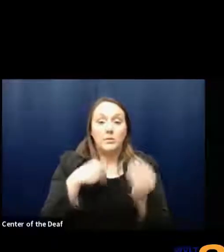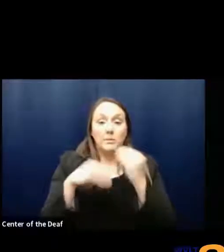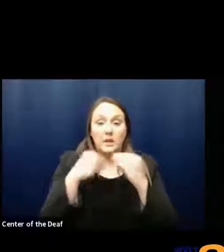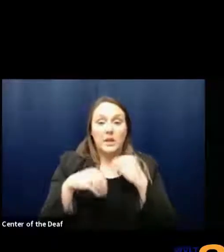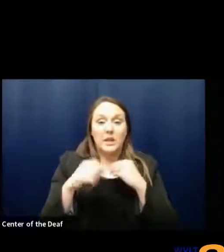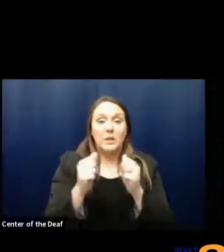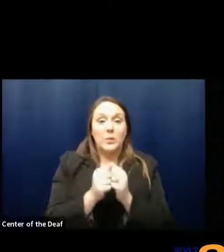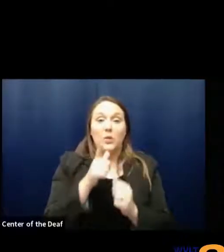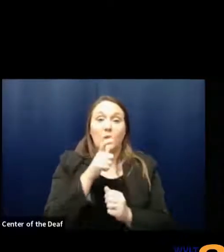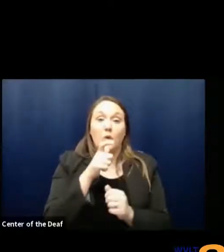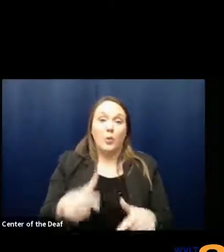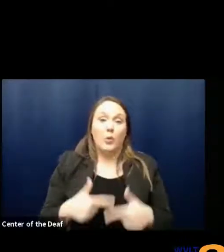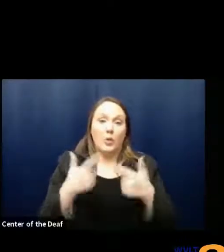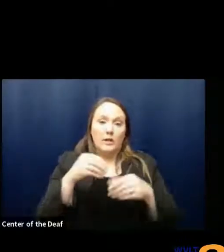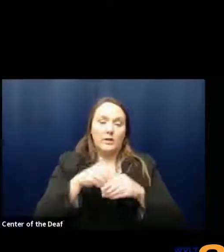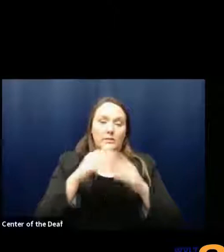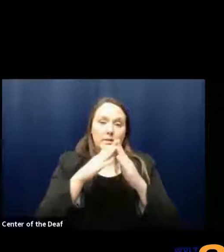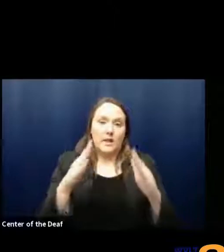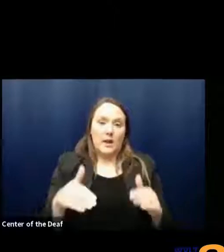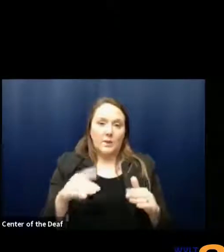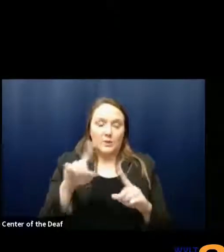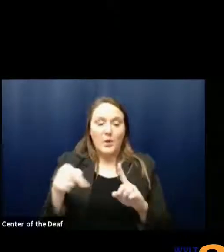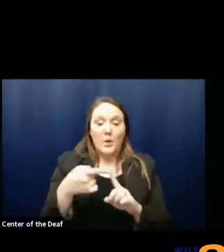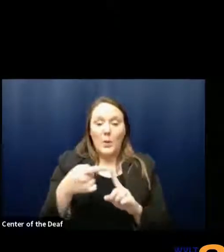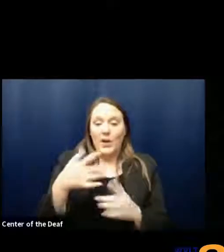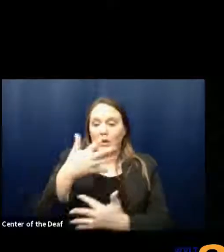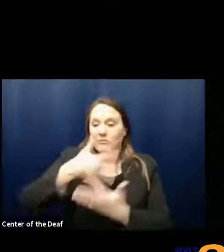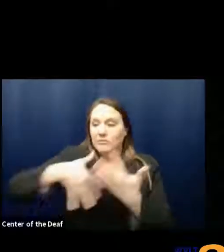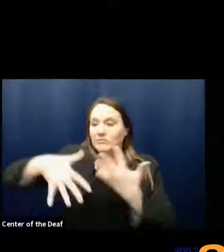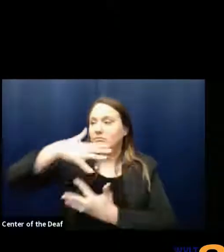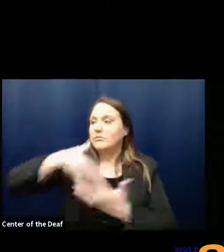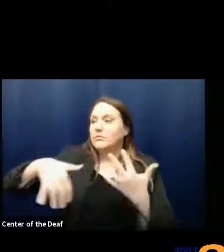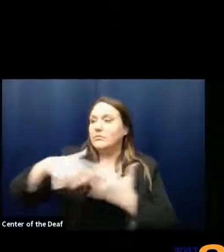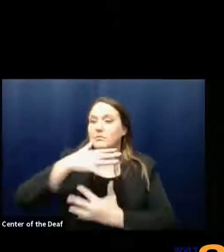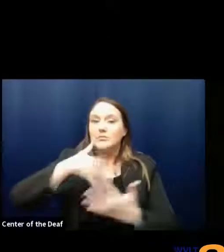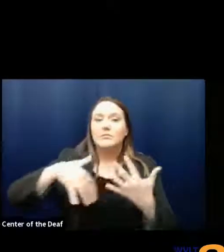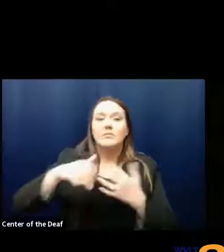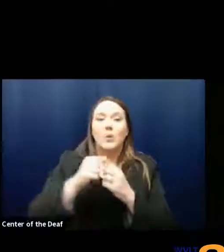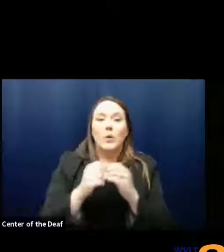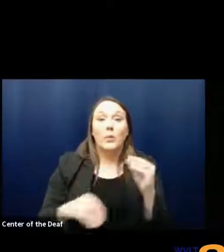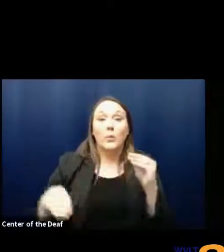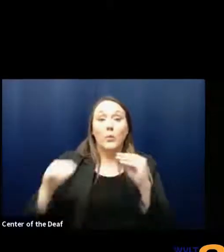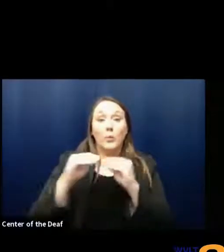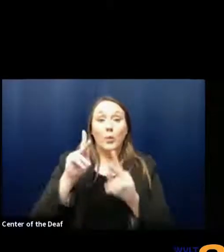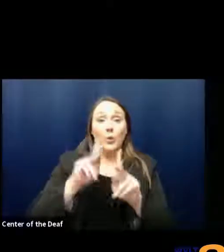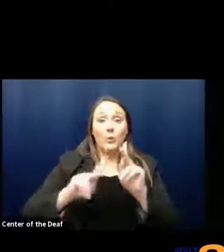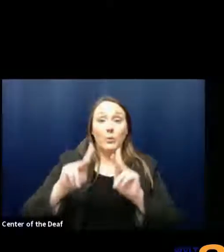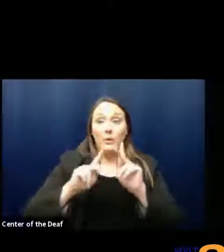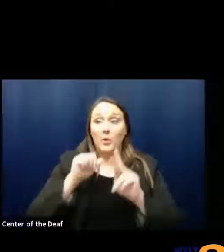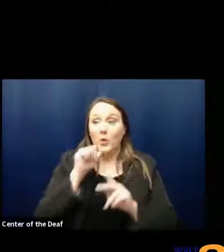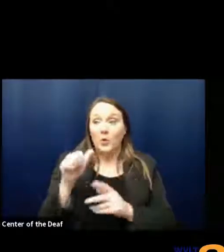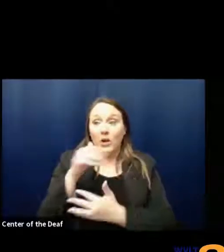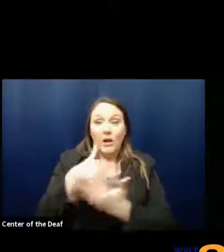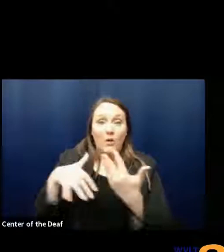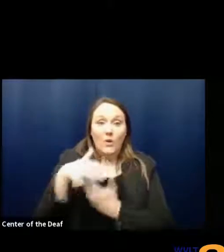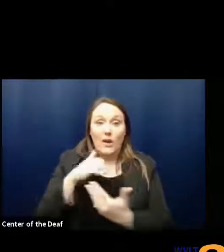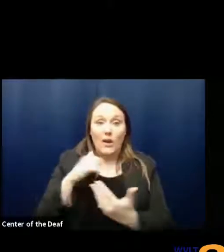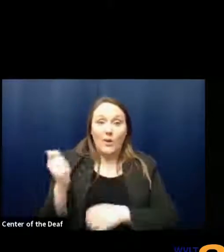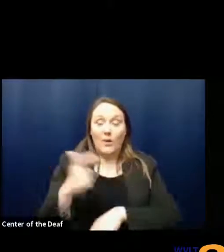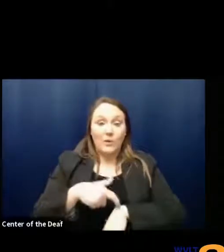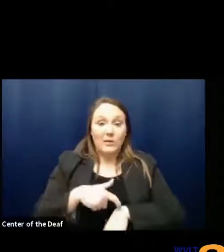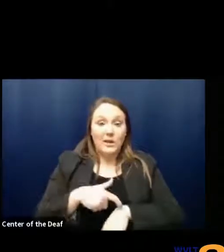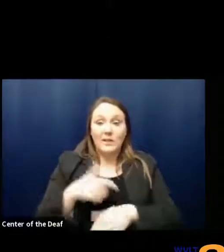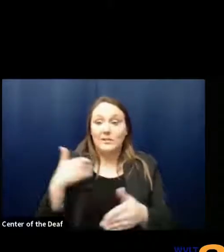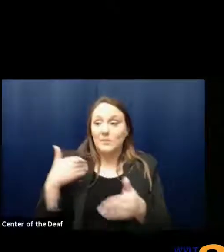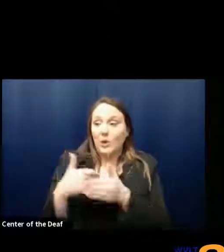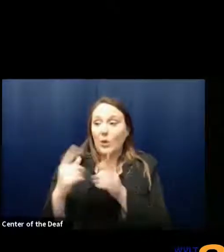household. It's when we are integrating and mingling with people that we aren't around all the time in those close proximities,